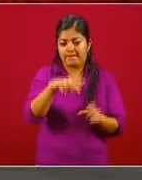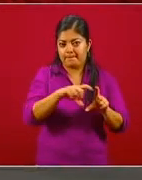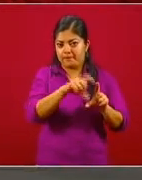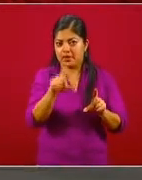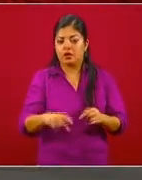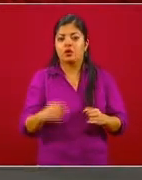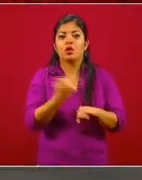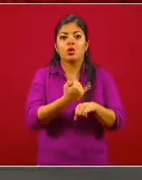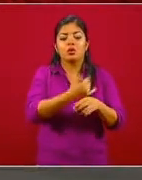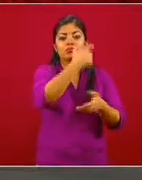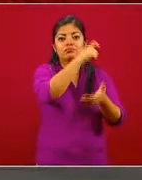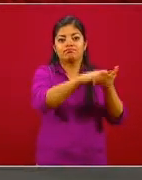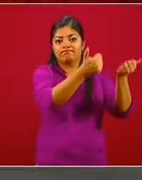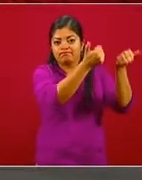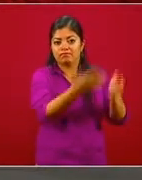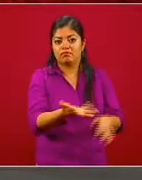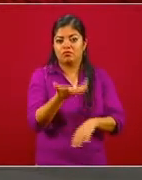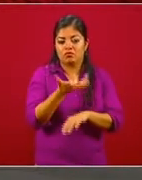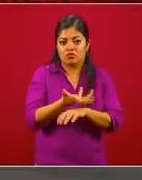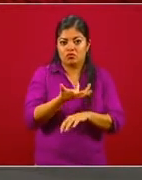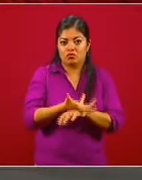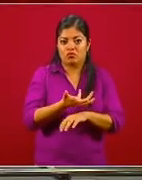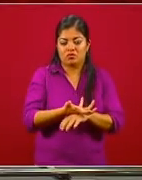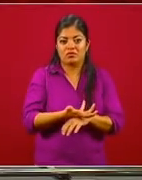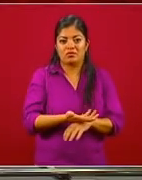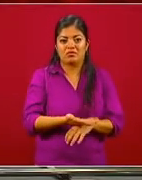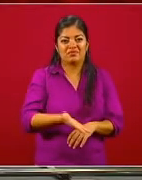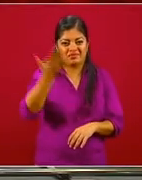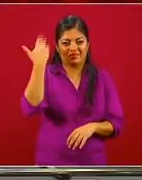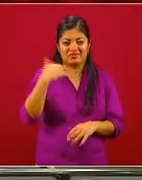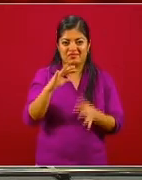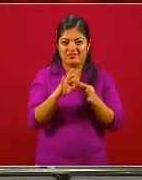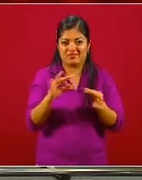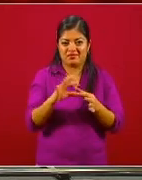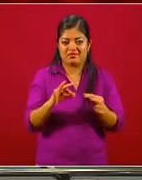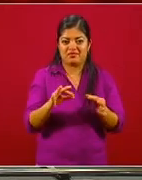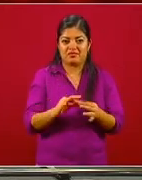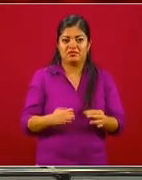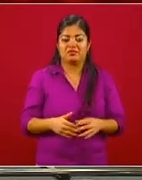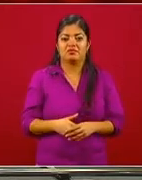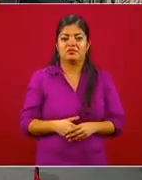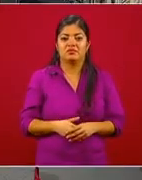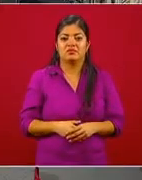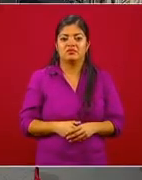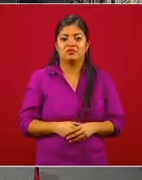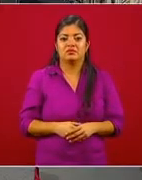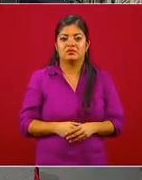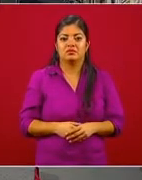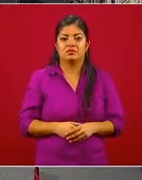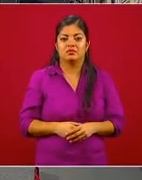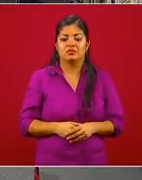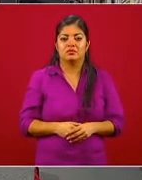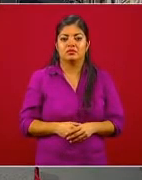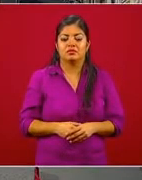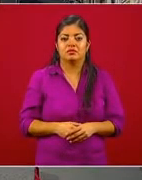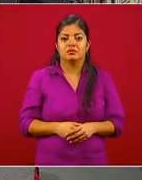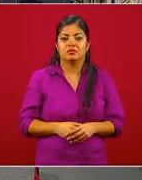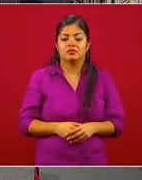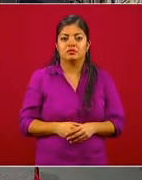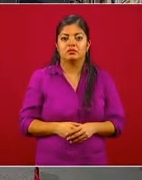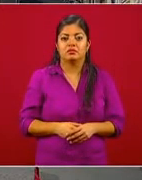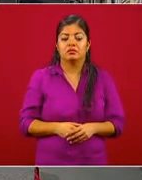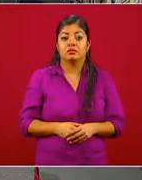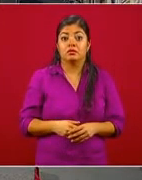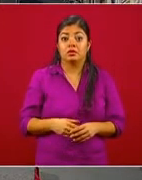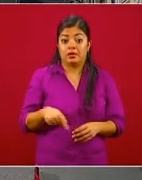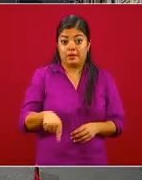through other means, such as by the purchasing of ventilators from the United States as well as from